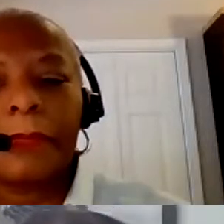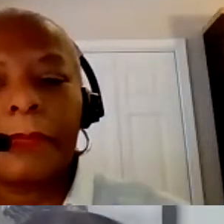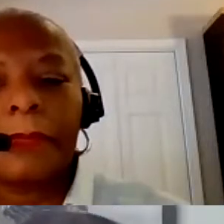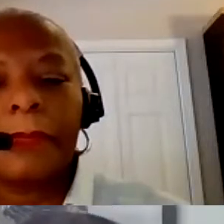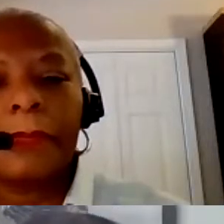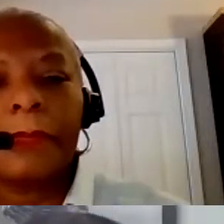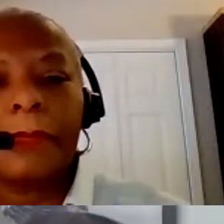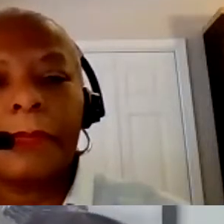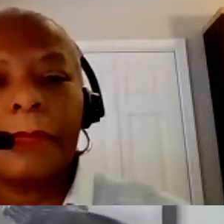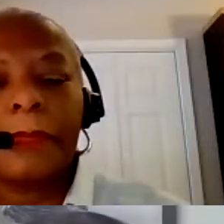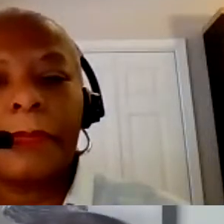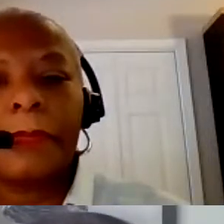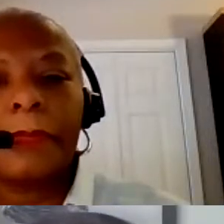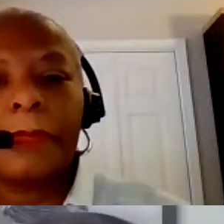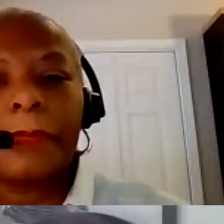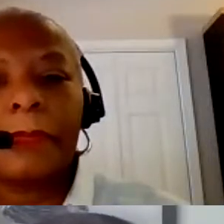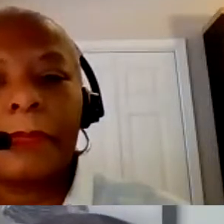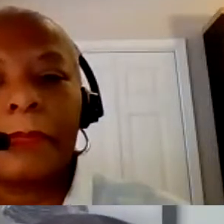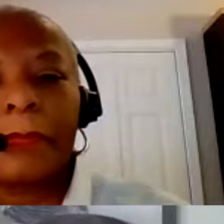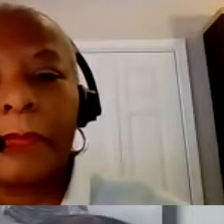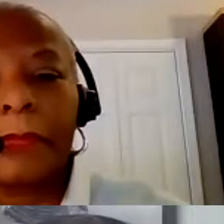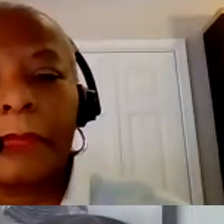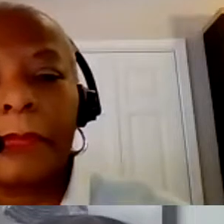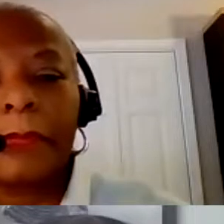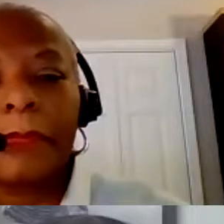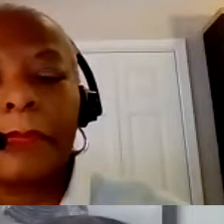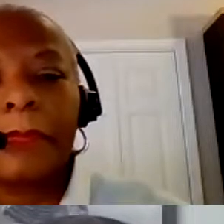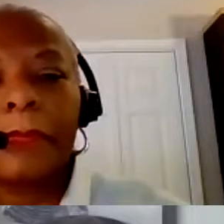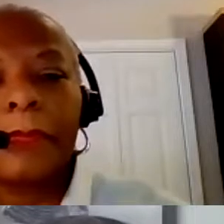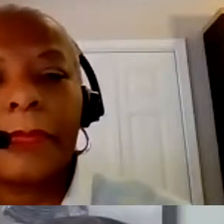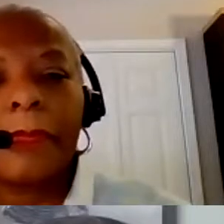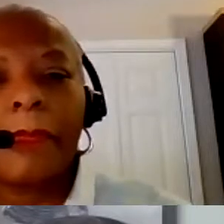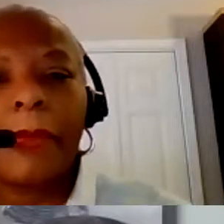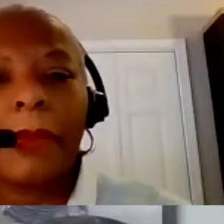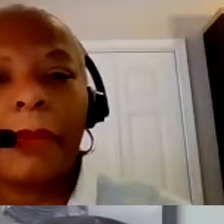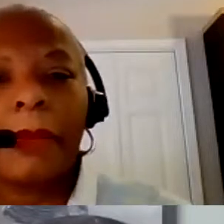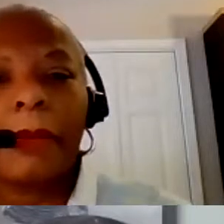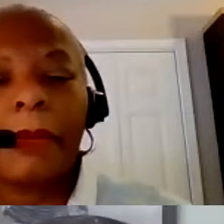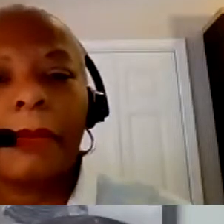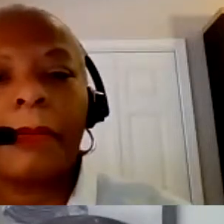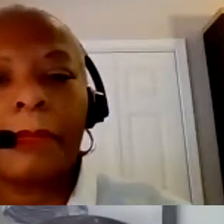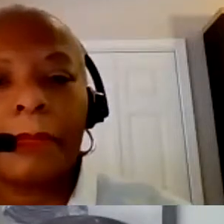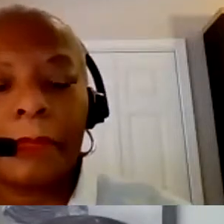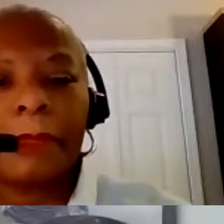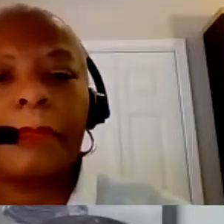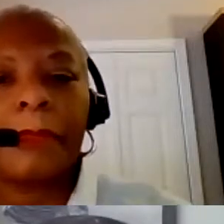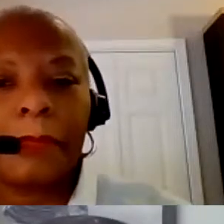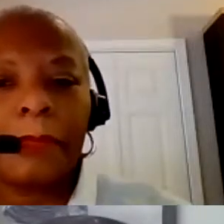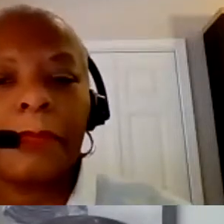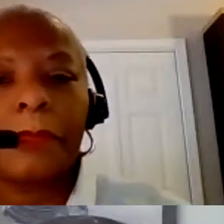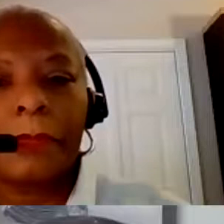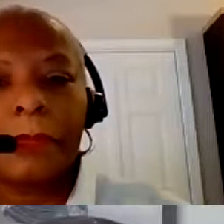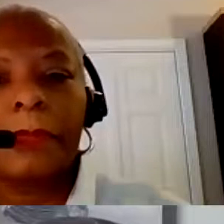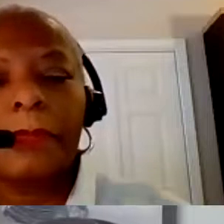announcements, when we are looking for individuals to participate in our mentorship programs, if you know somebody who can